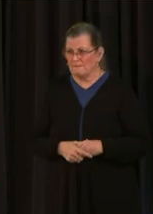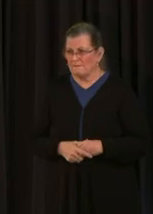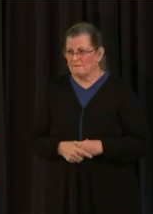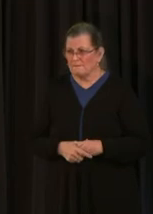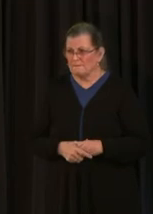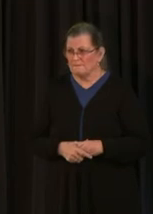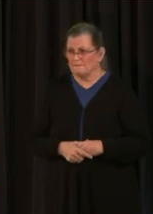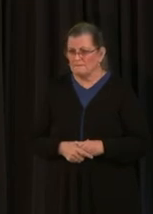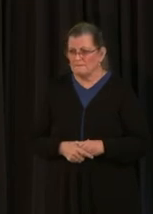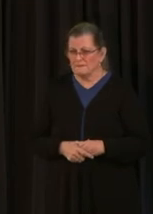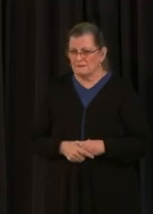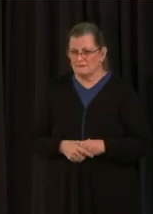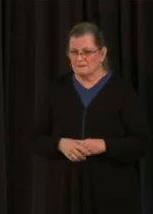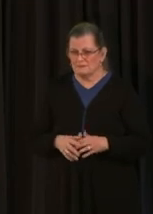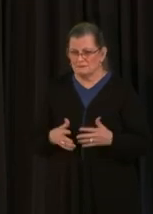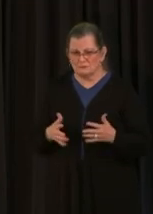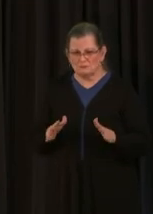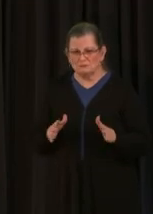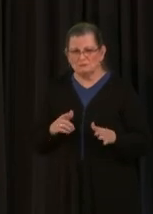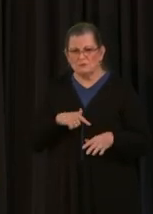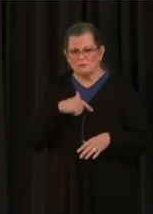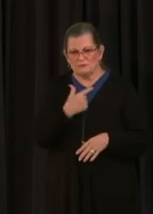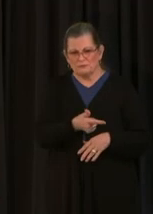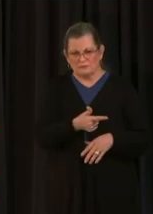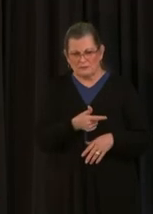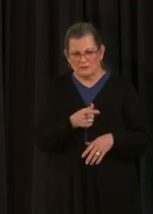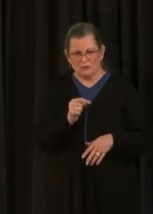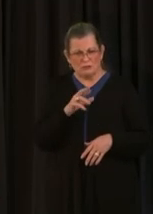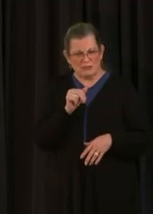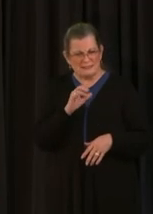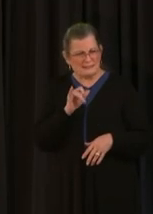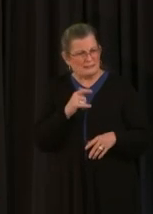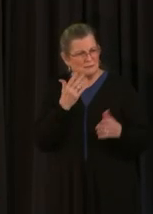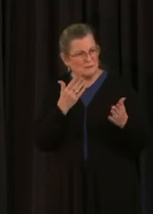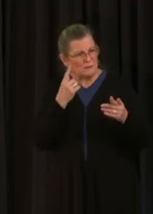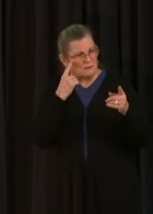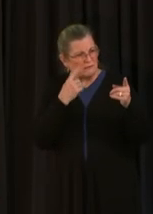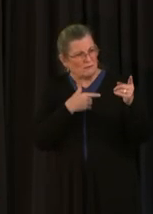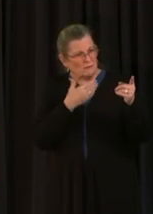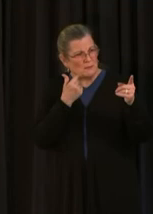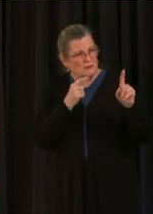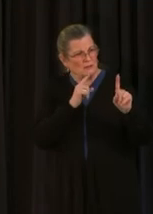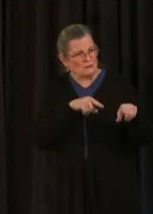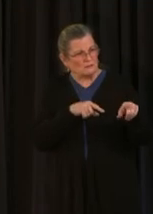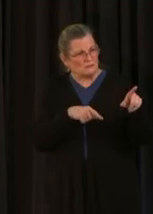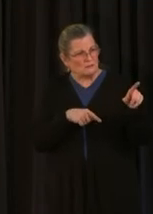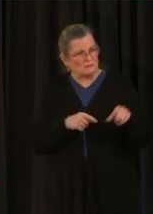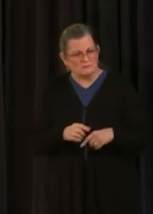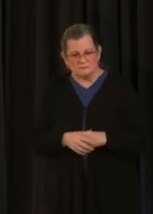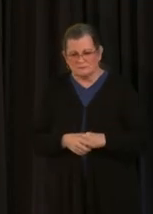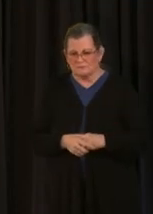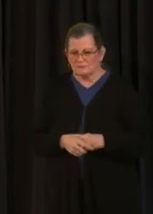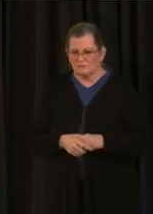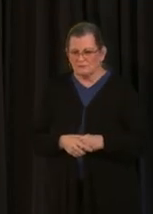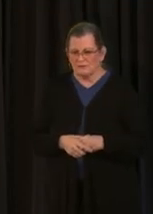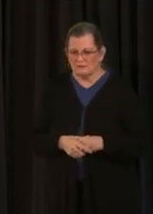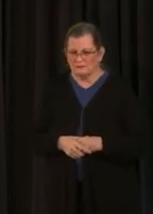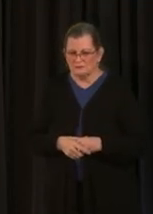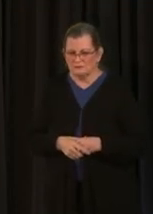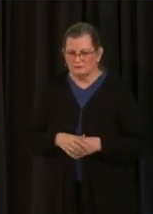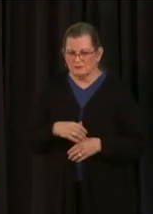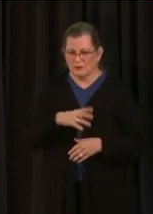our notification on any positive COVID cases in the DCPS school are included in